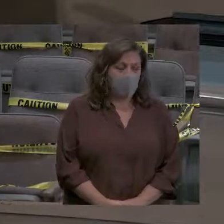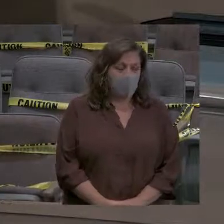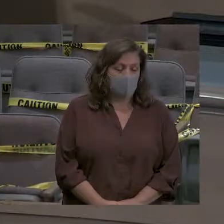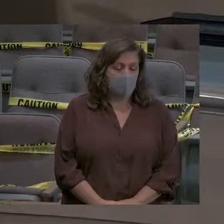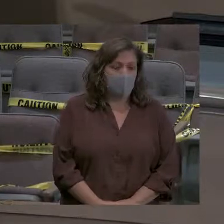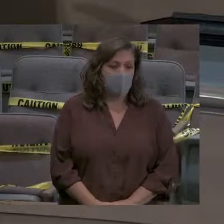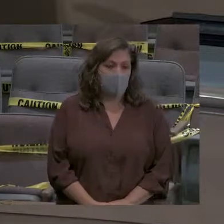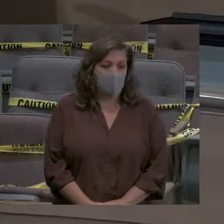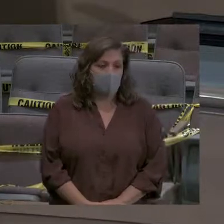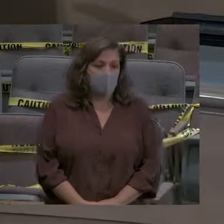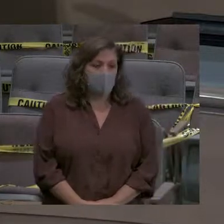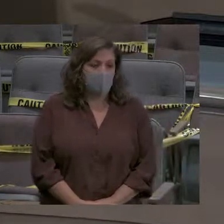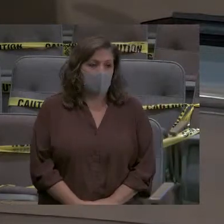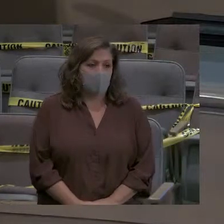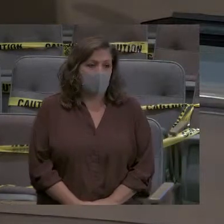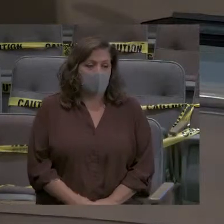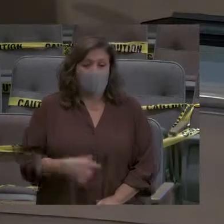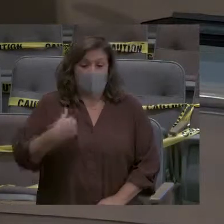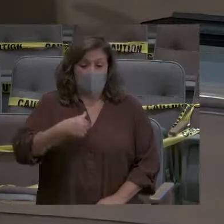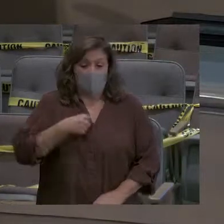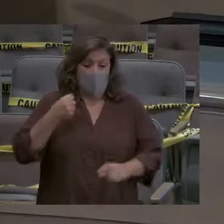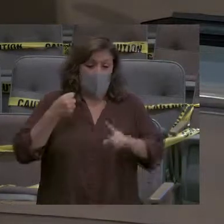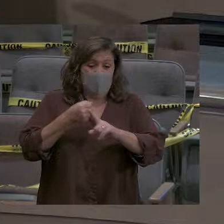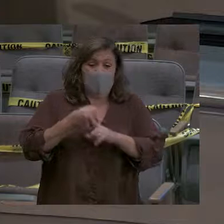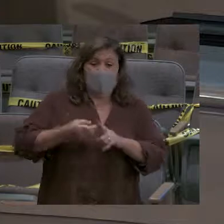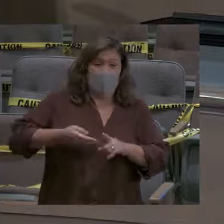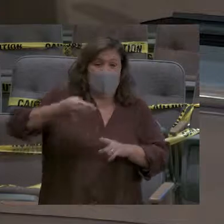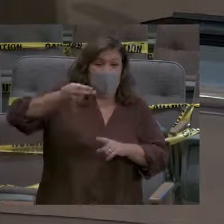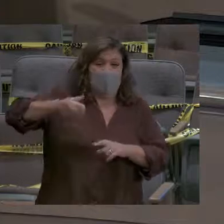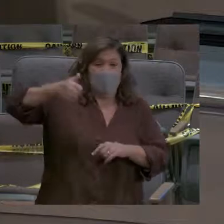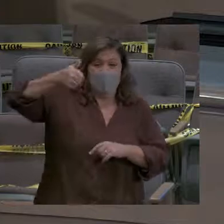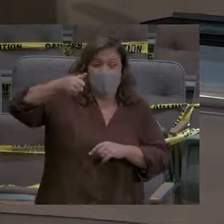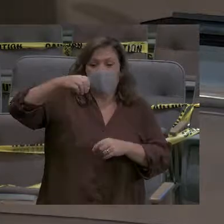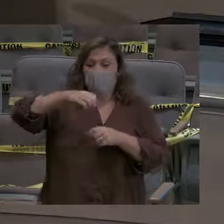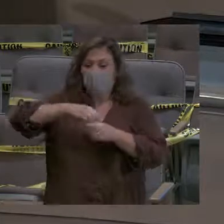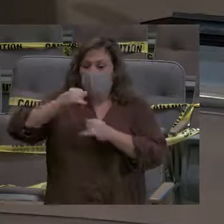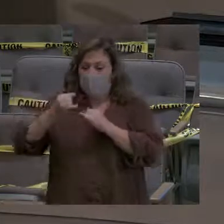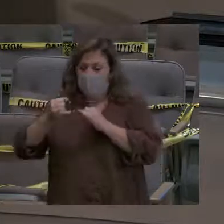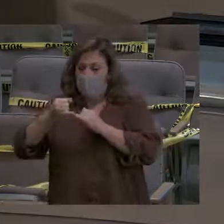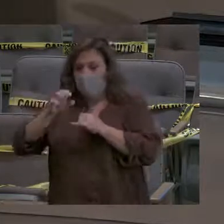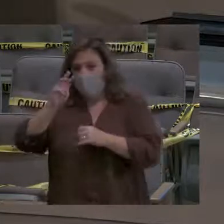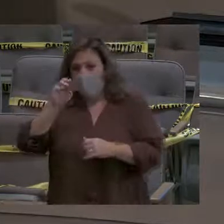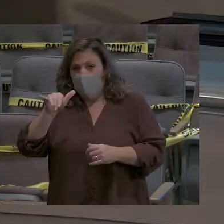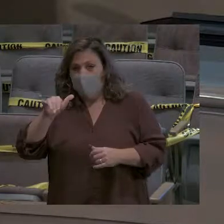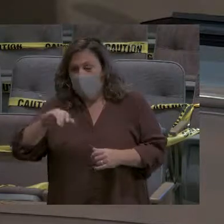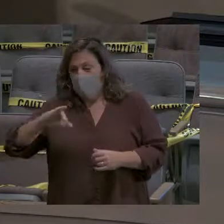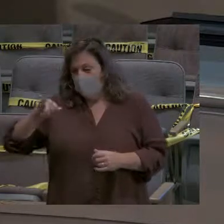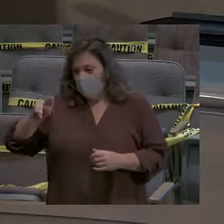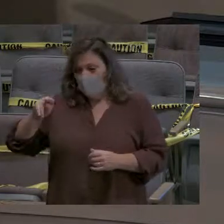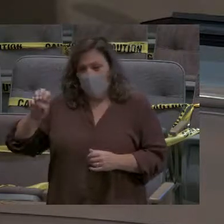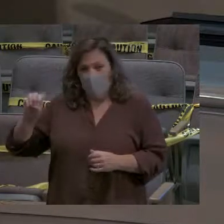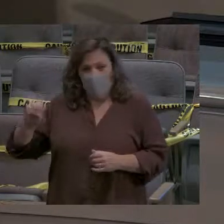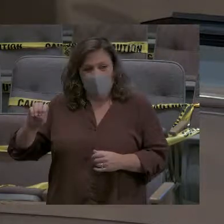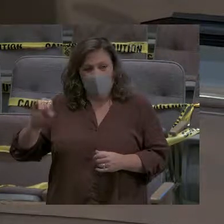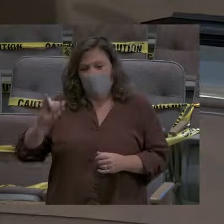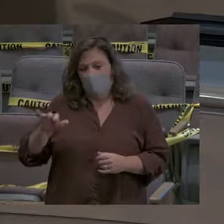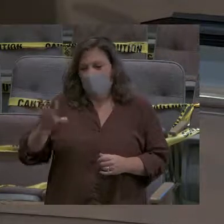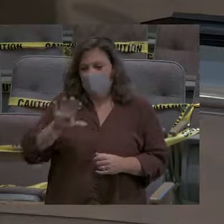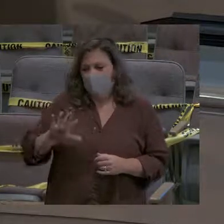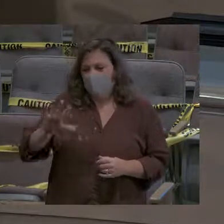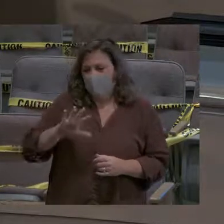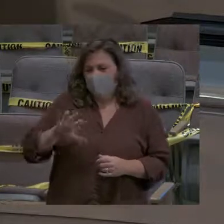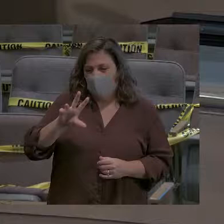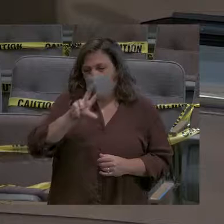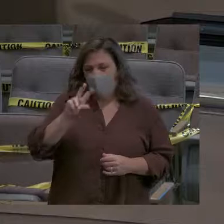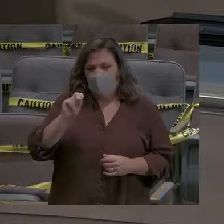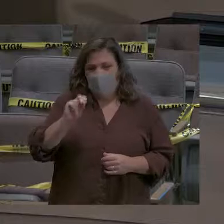had probably late May and well into June, which is really about 30 COVID